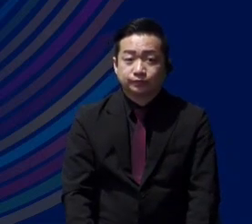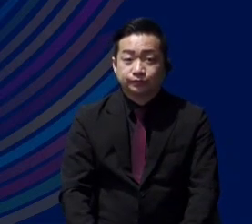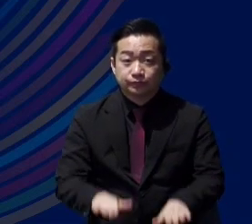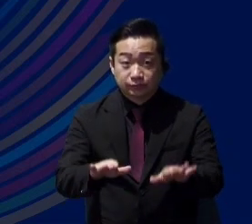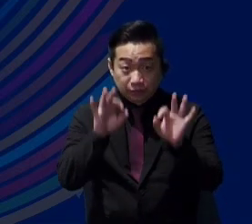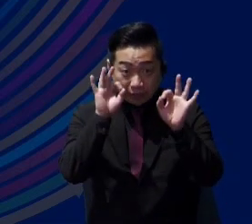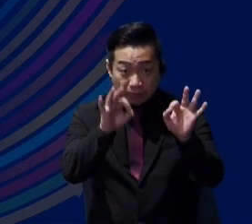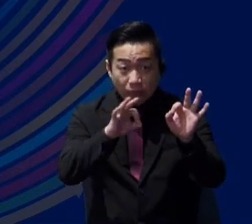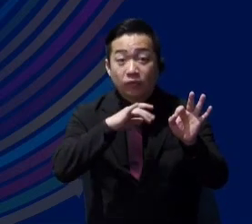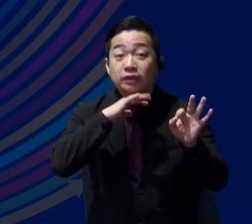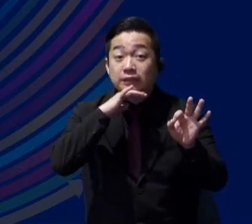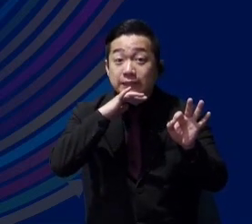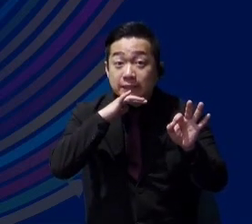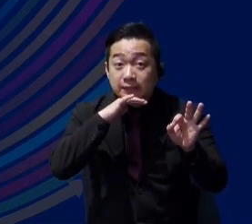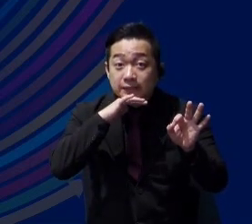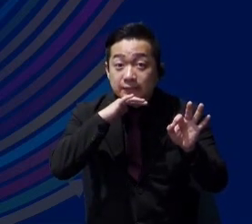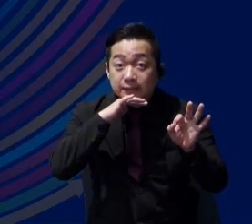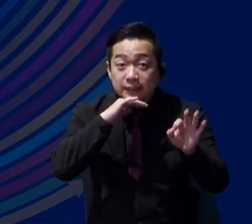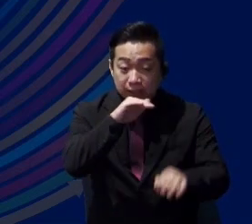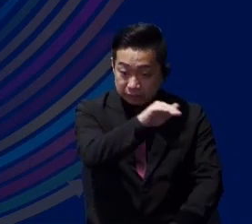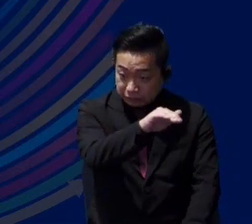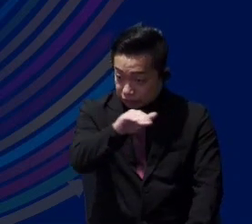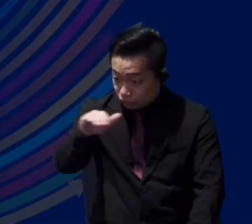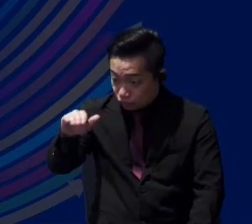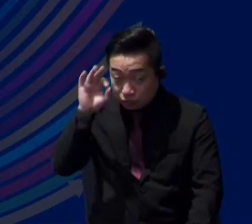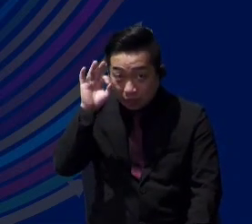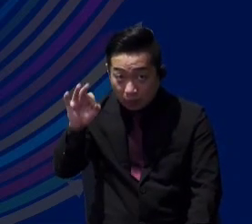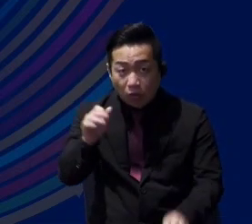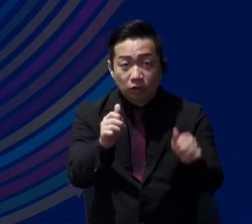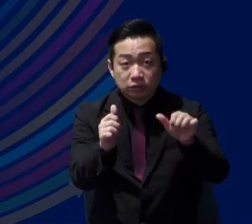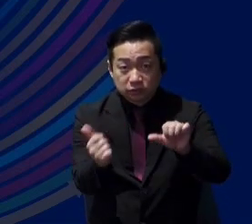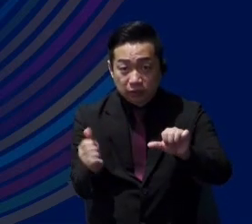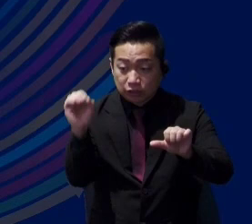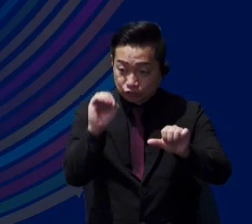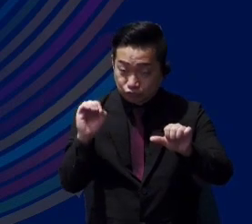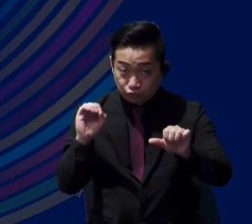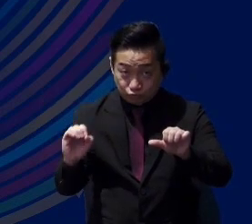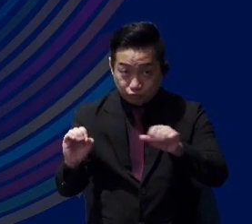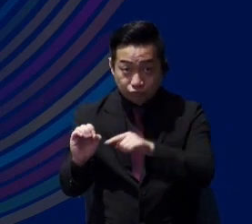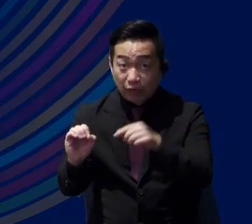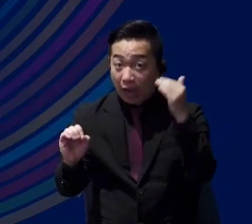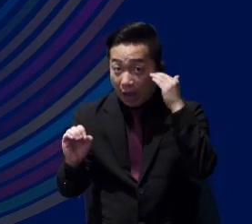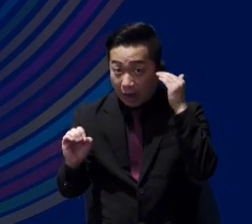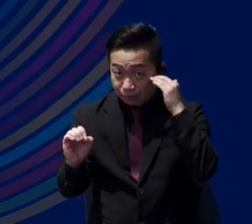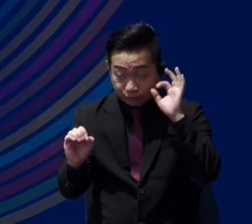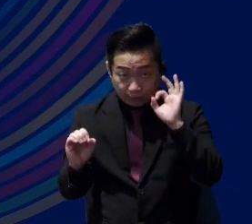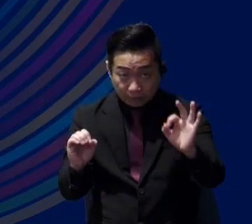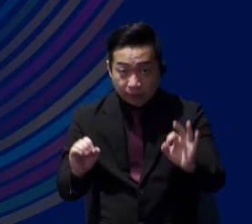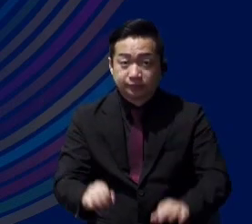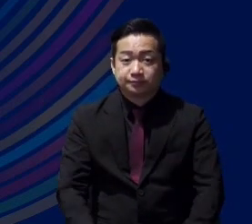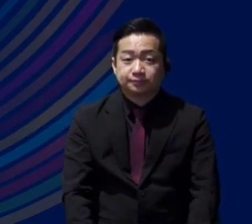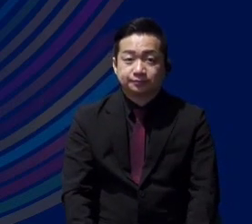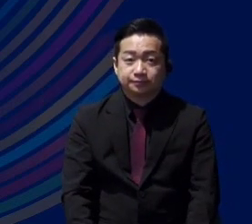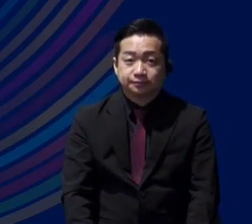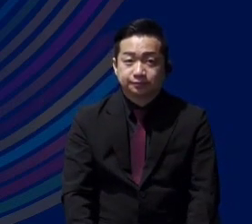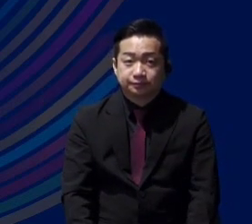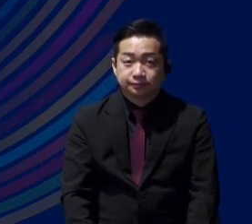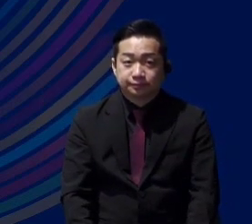death rate in Korea. You can see from 929